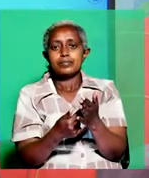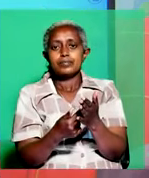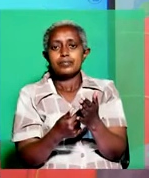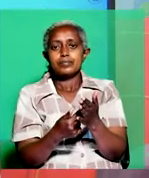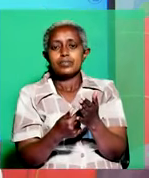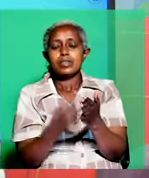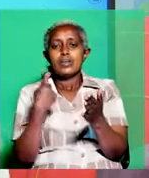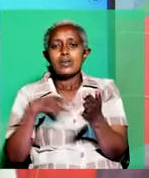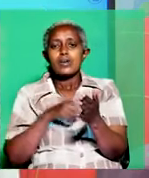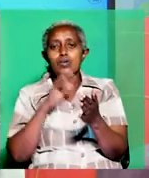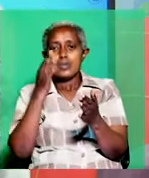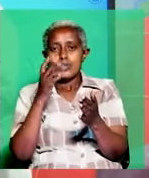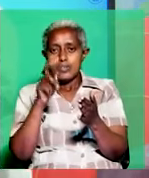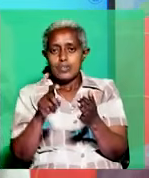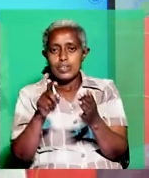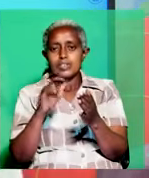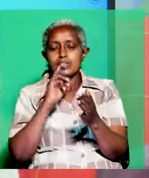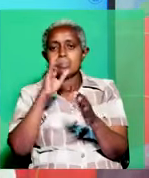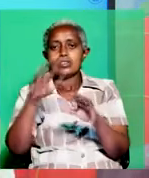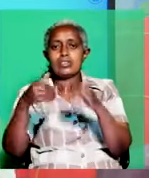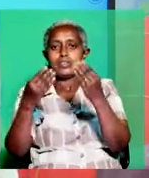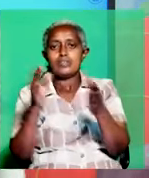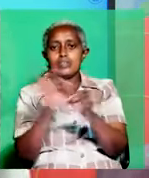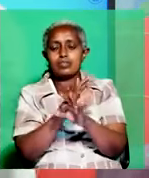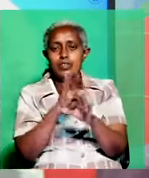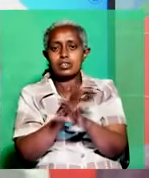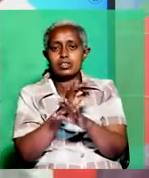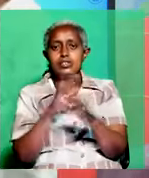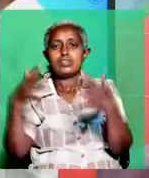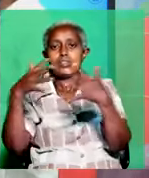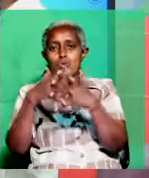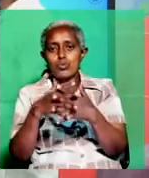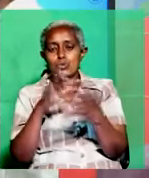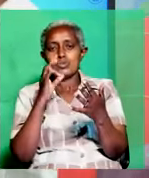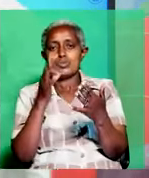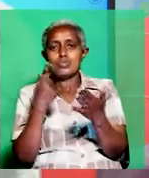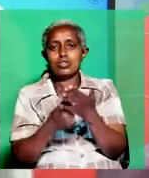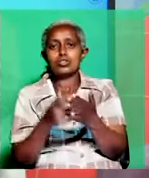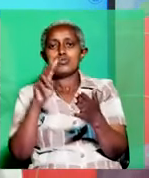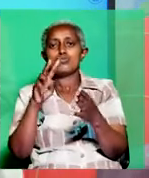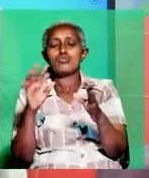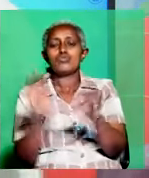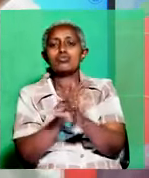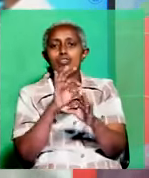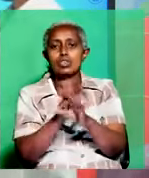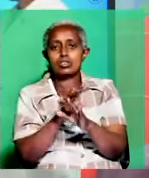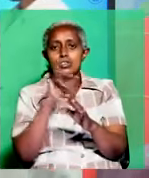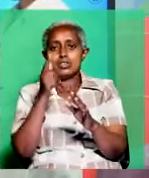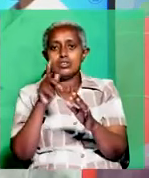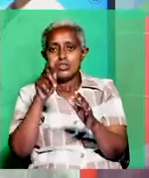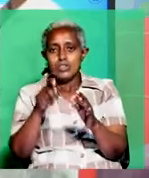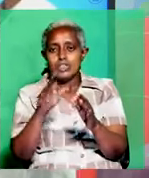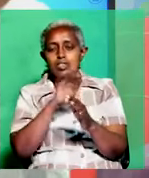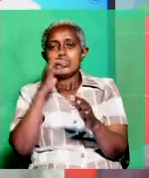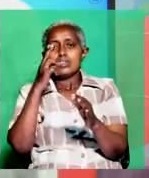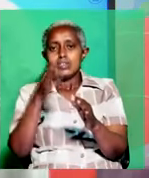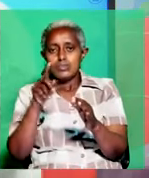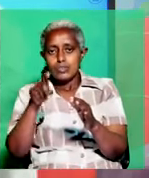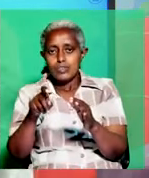our f of x, the given function, will be this, the composition of these two functions, g of x and h of